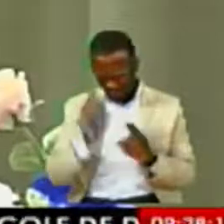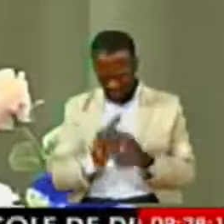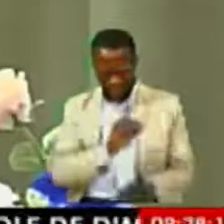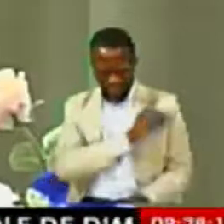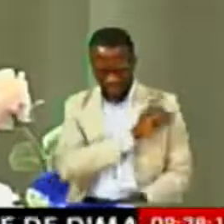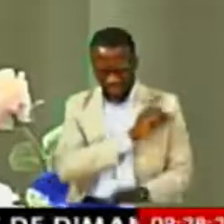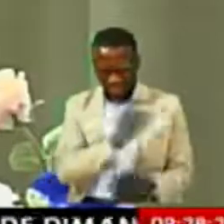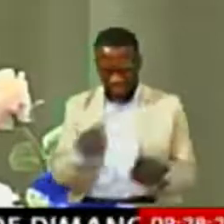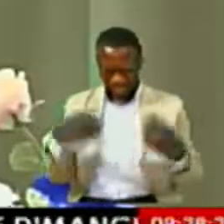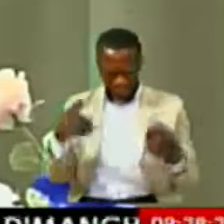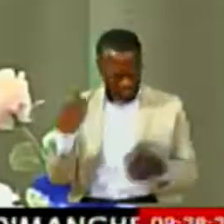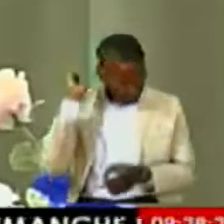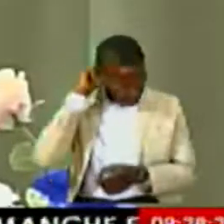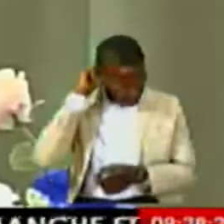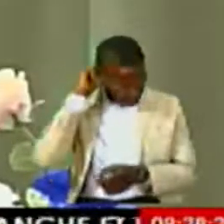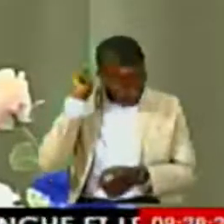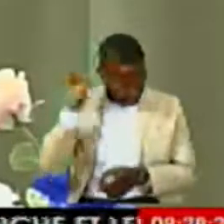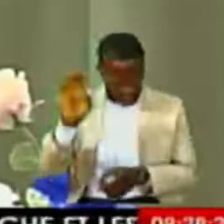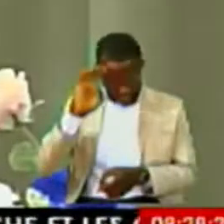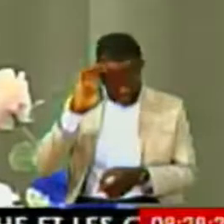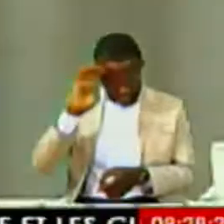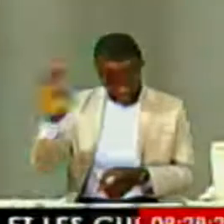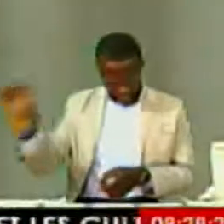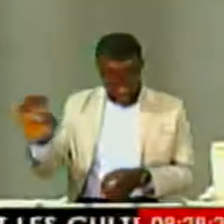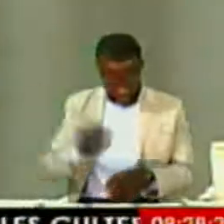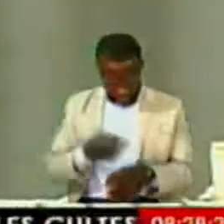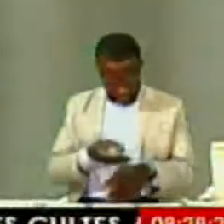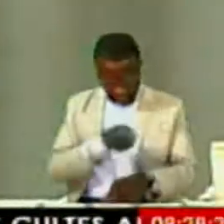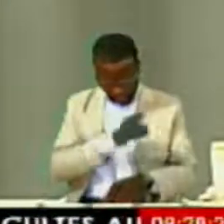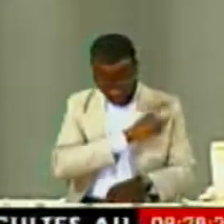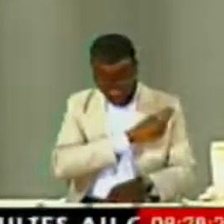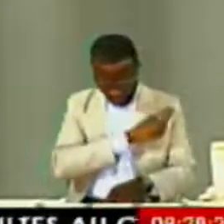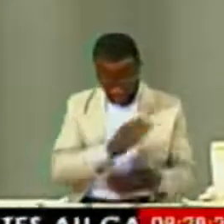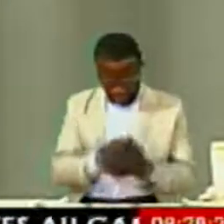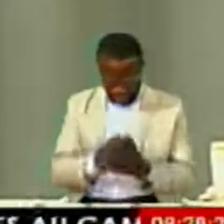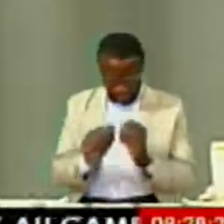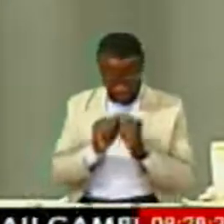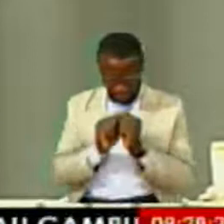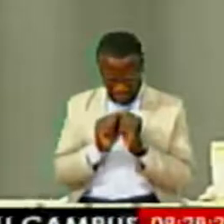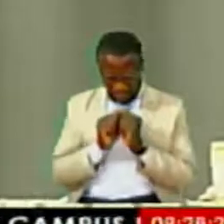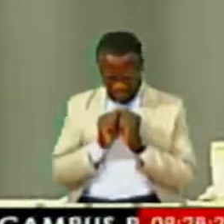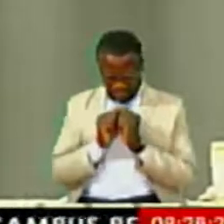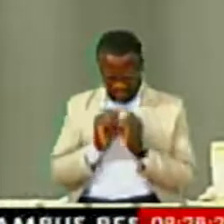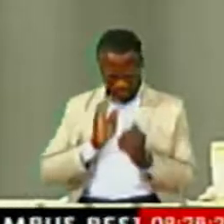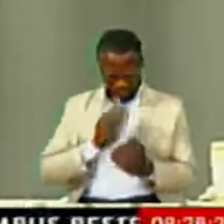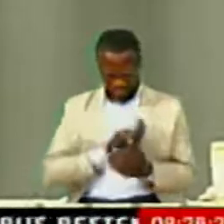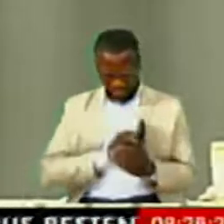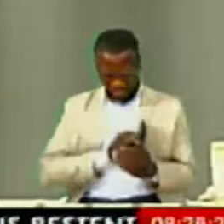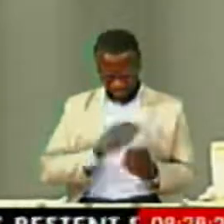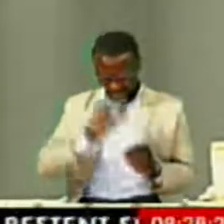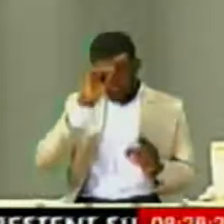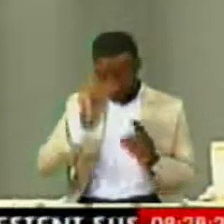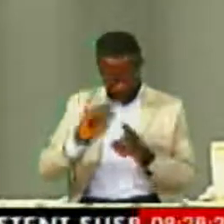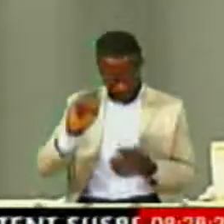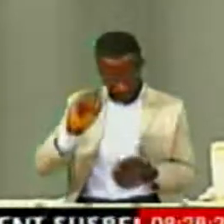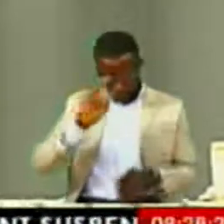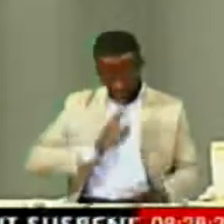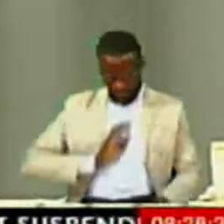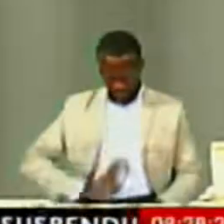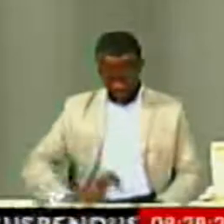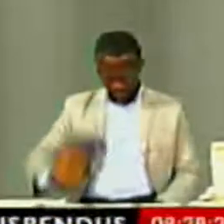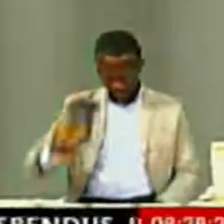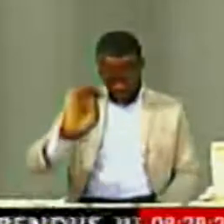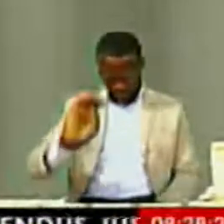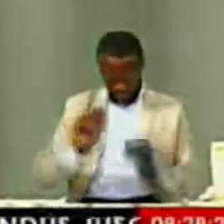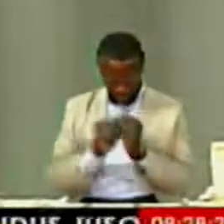Kazadi. Notre frère Ekaka Edouard. Our brother Ekaka Edouard. Et notre frère Jean Kapande. And our brother Jean Kapande. Et pour tous les diacres. And for